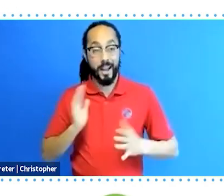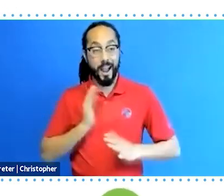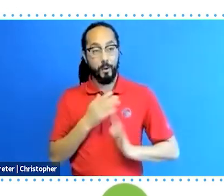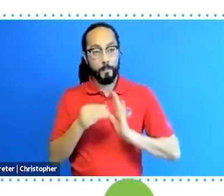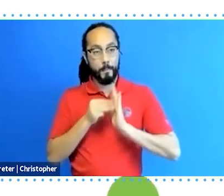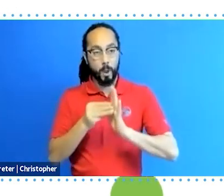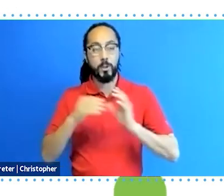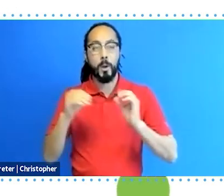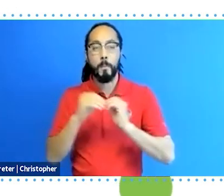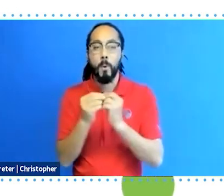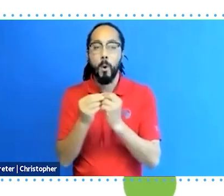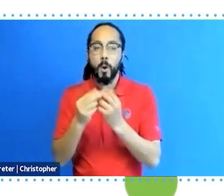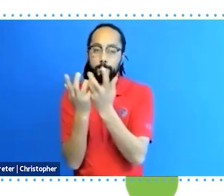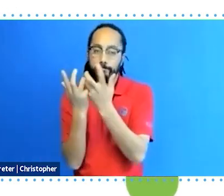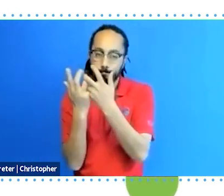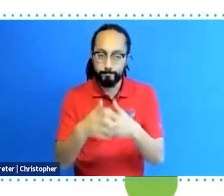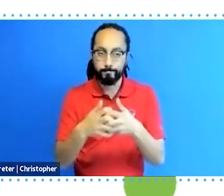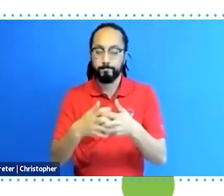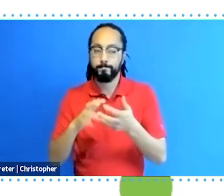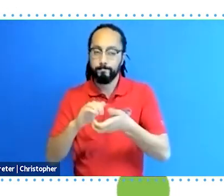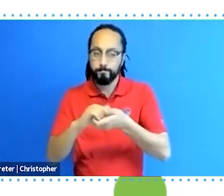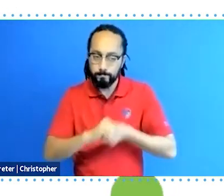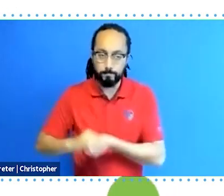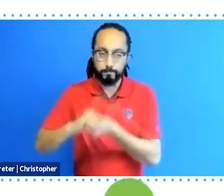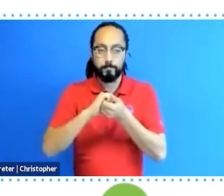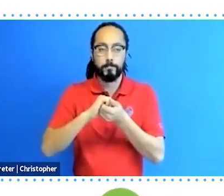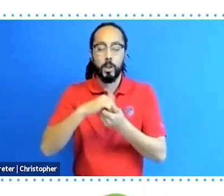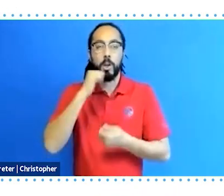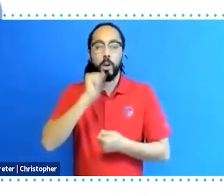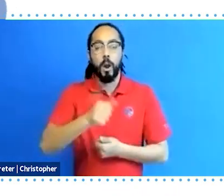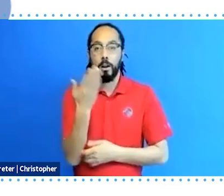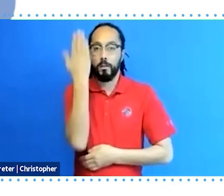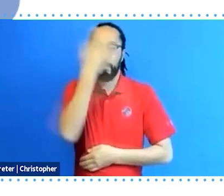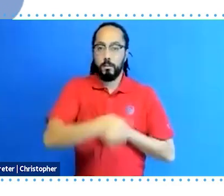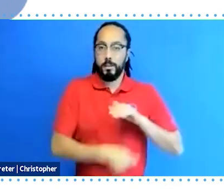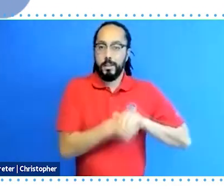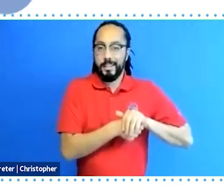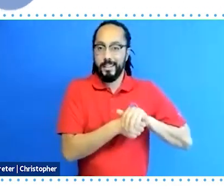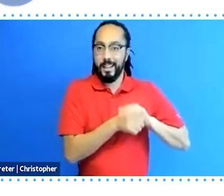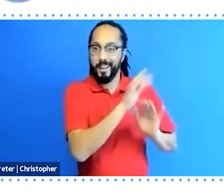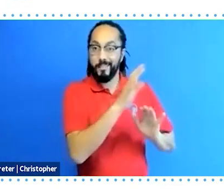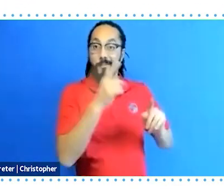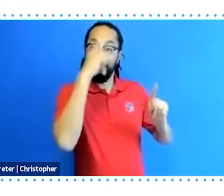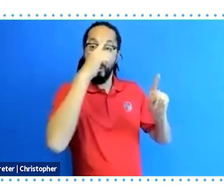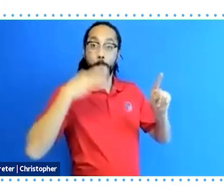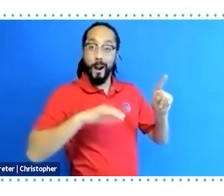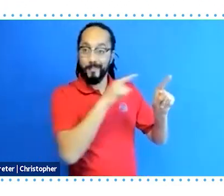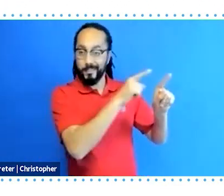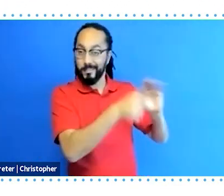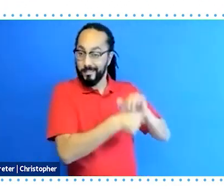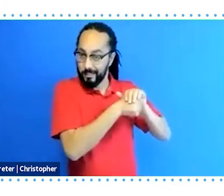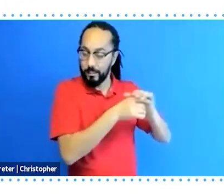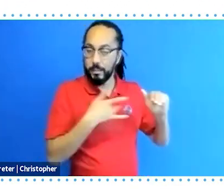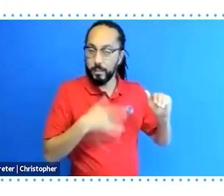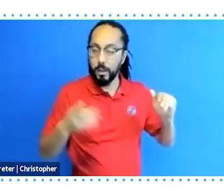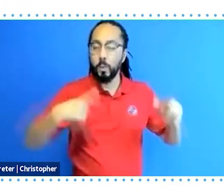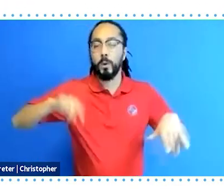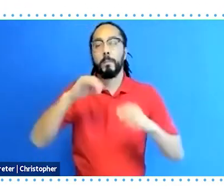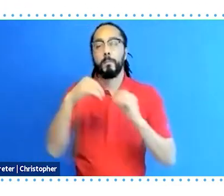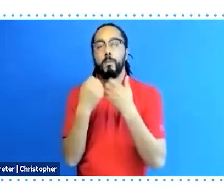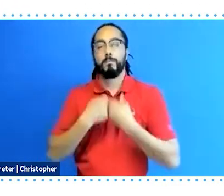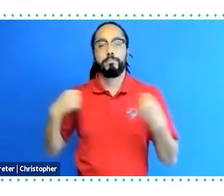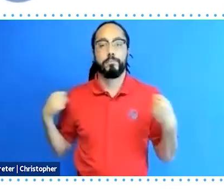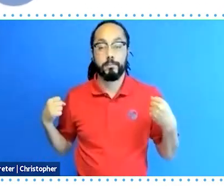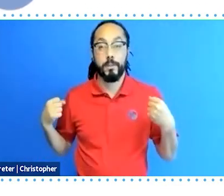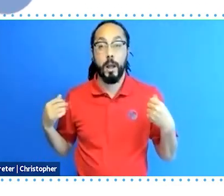not so discreetly organized. But also what happens is that those organizations struggle because they